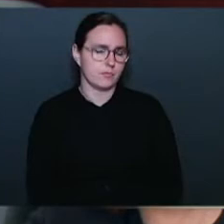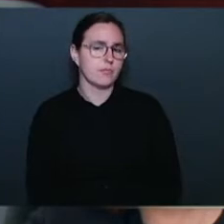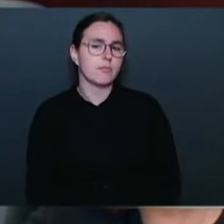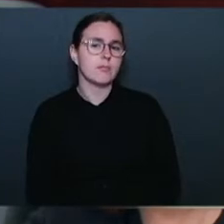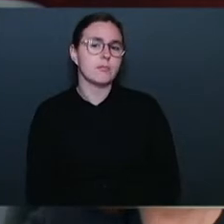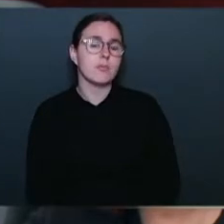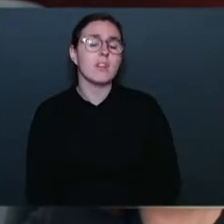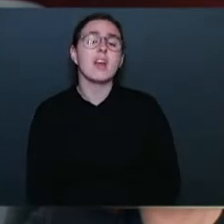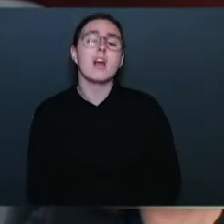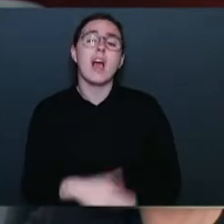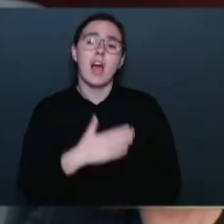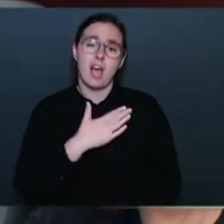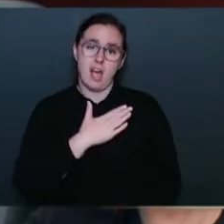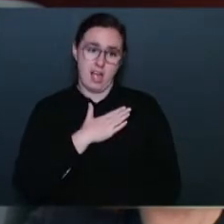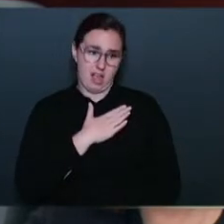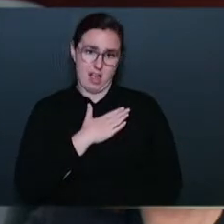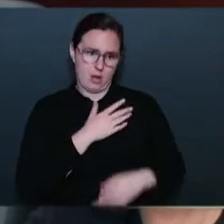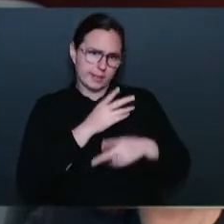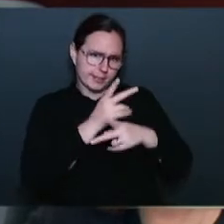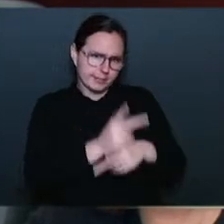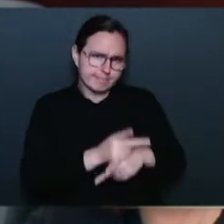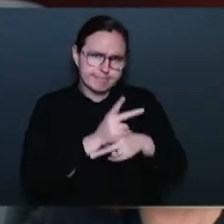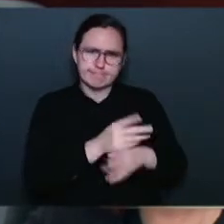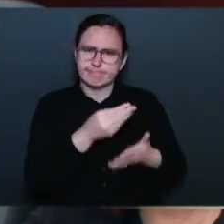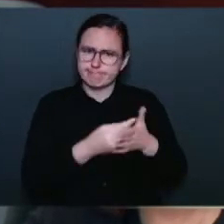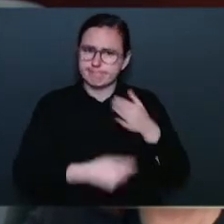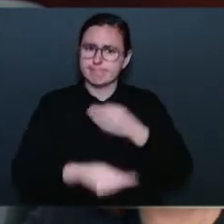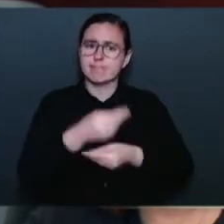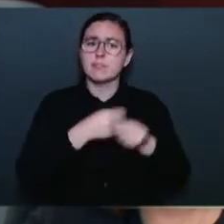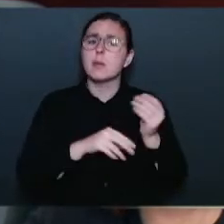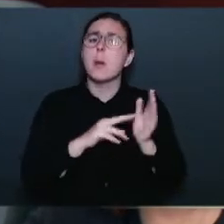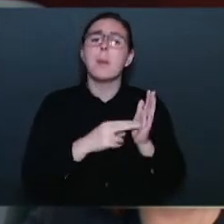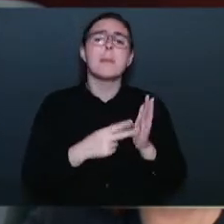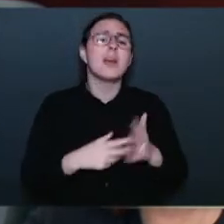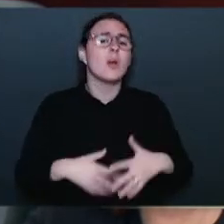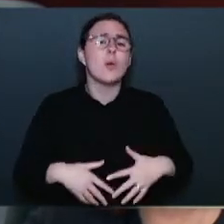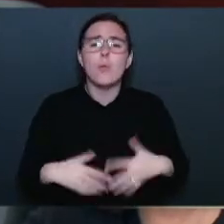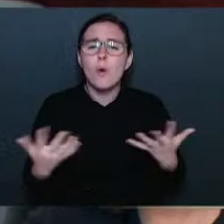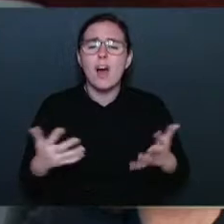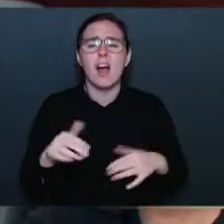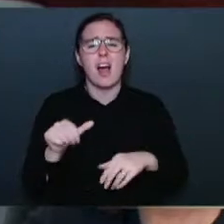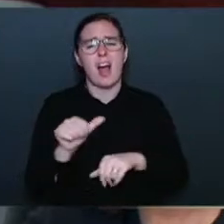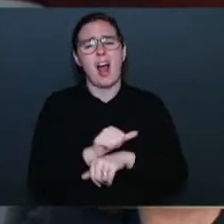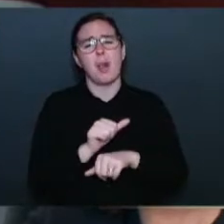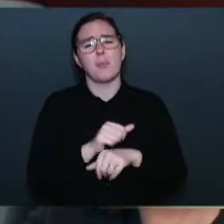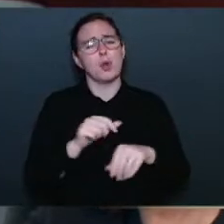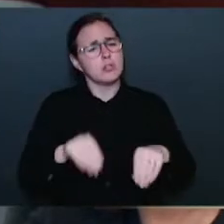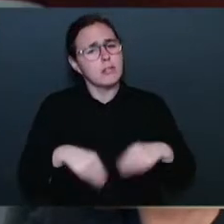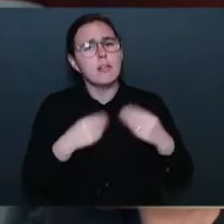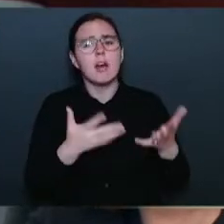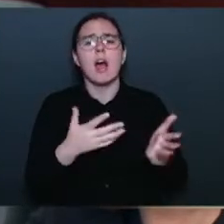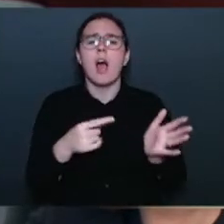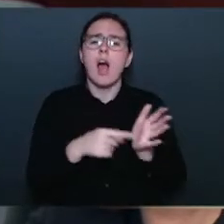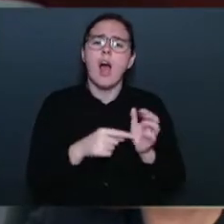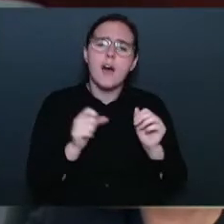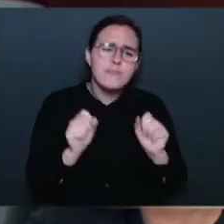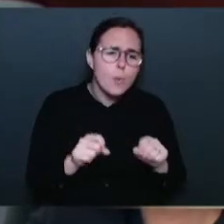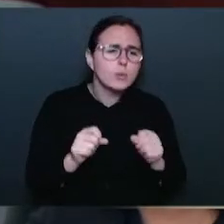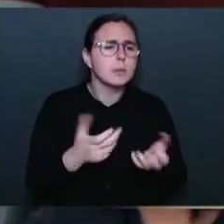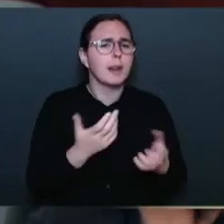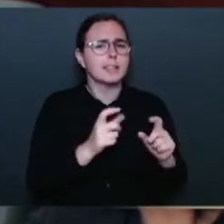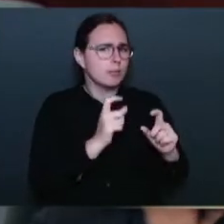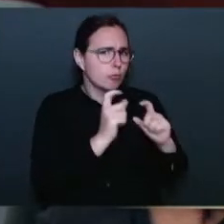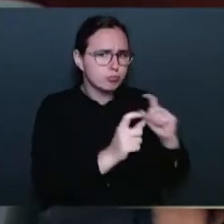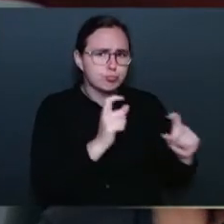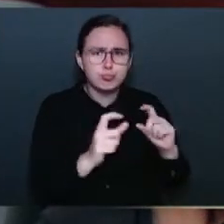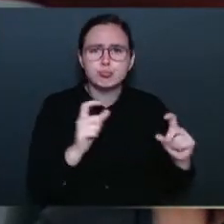to deliver the largest affordability package of any province in the country 2.8 billion dollars Mr Speaker